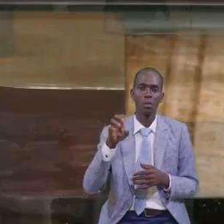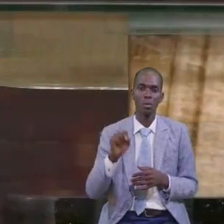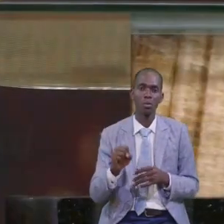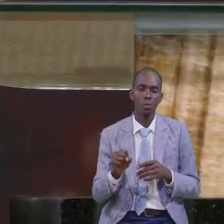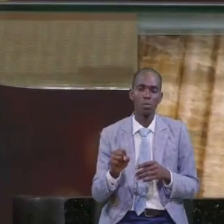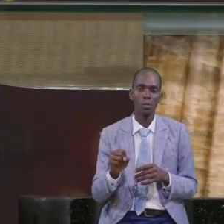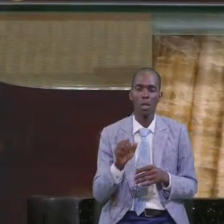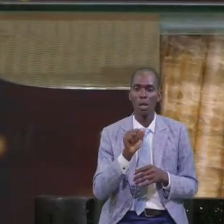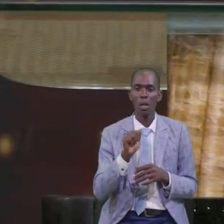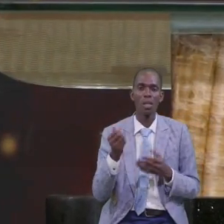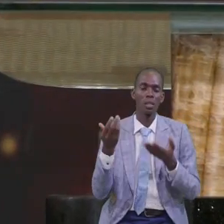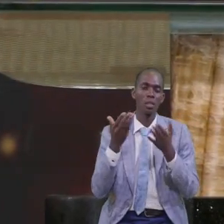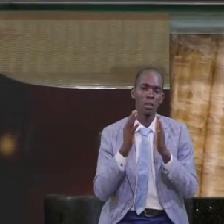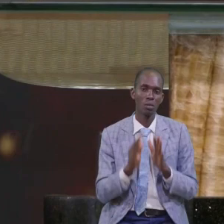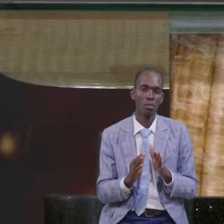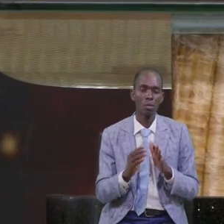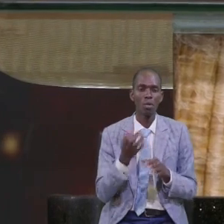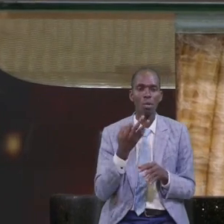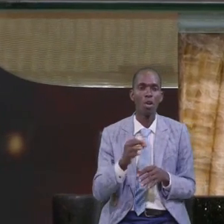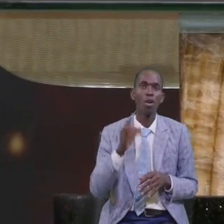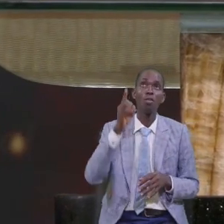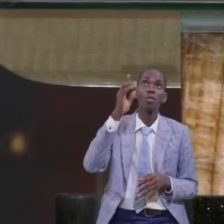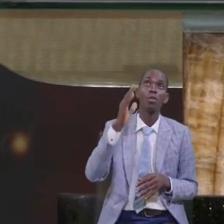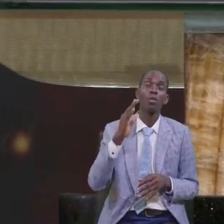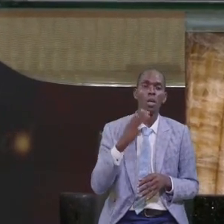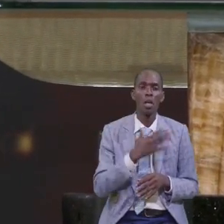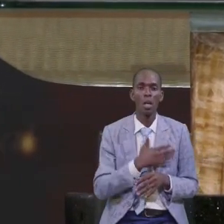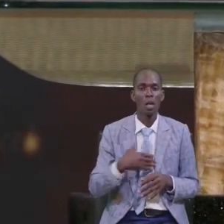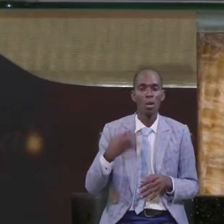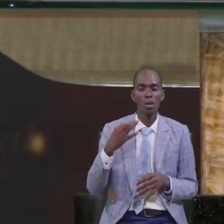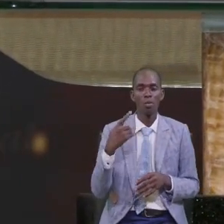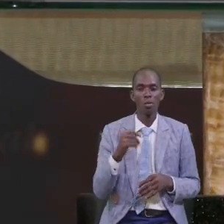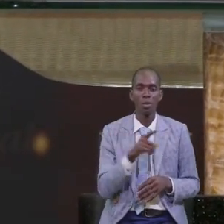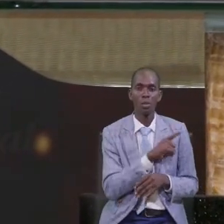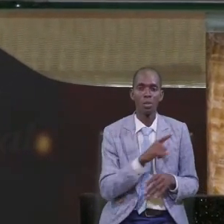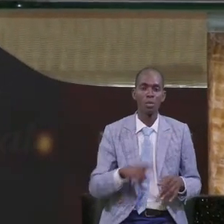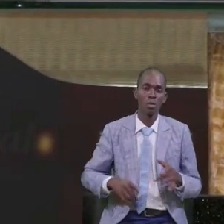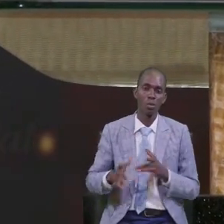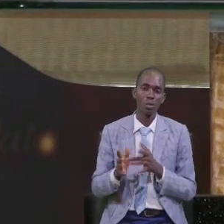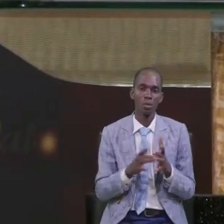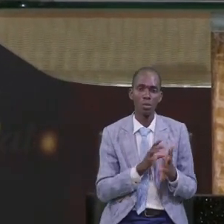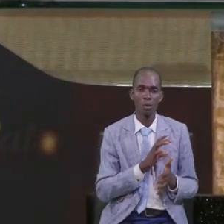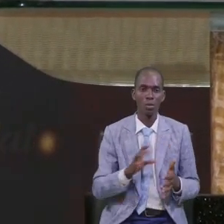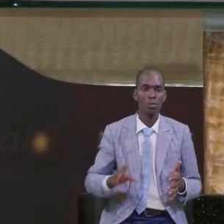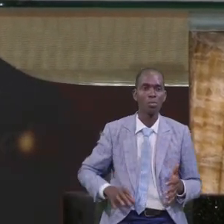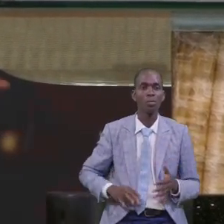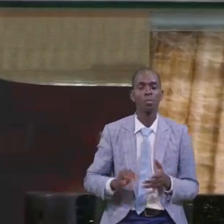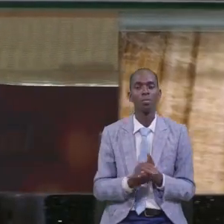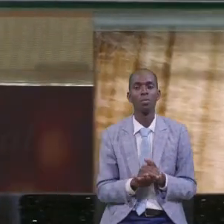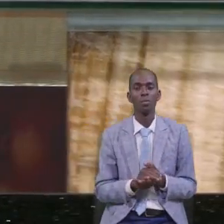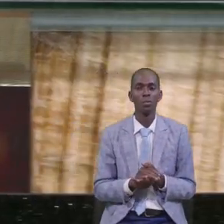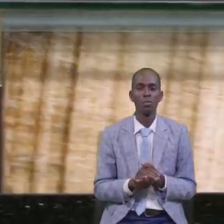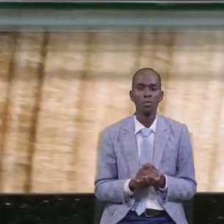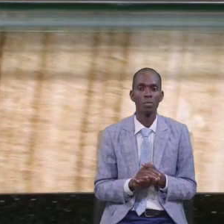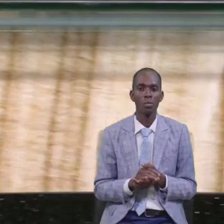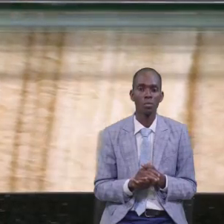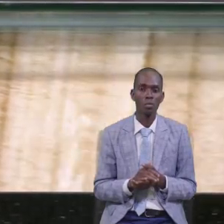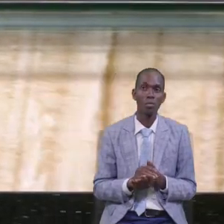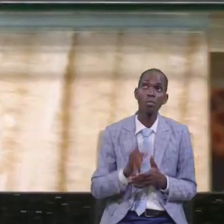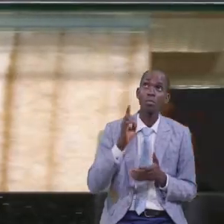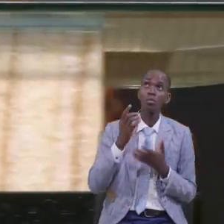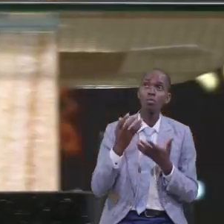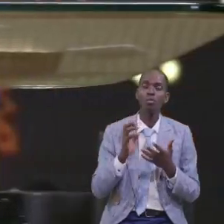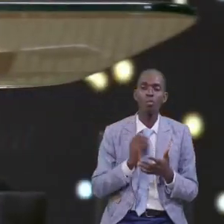a servant of God and of the Lord Jesus Christ. He wants us to